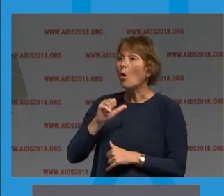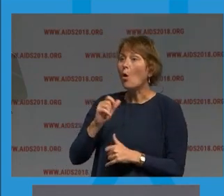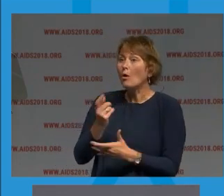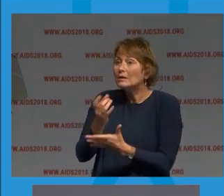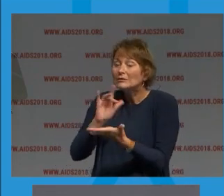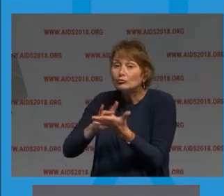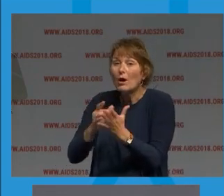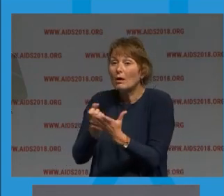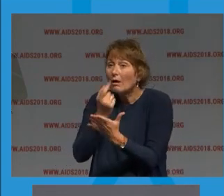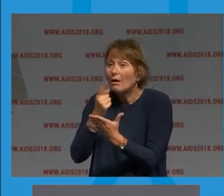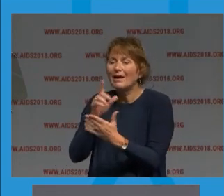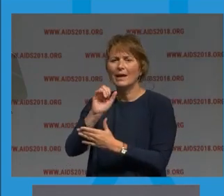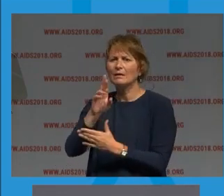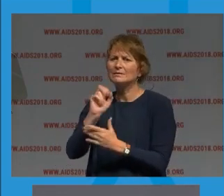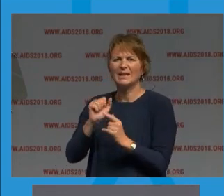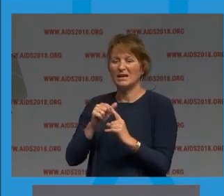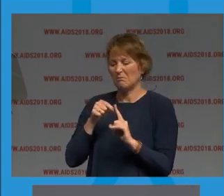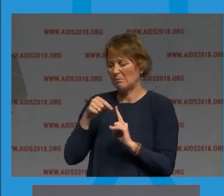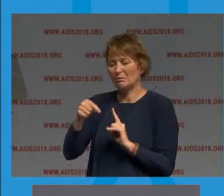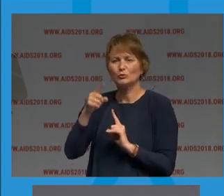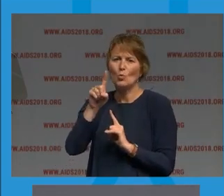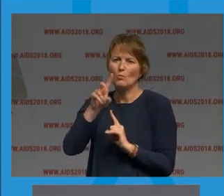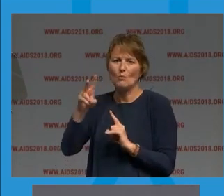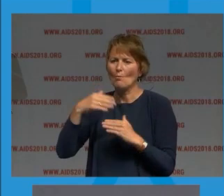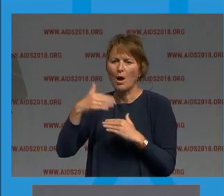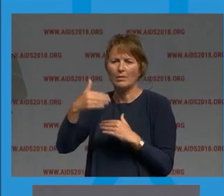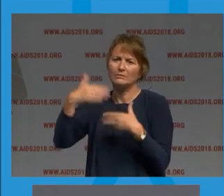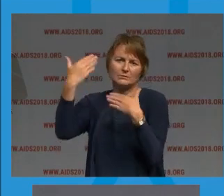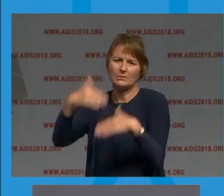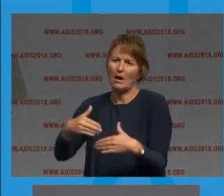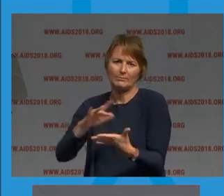the first 12 months of ART initiation.